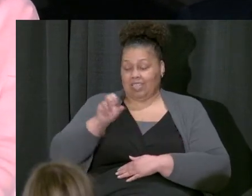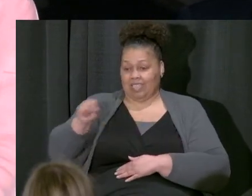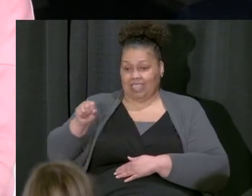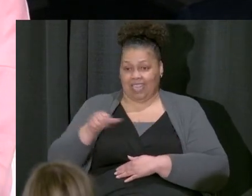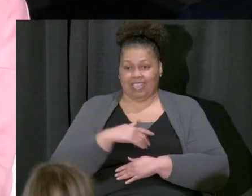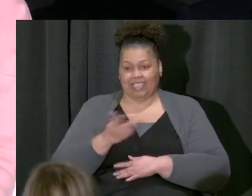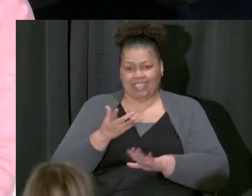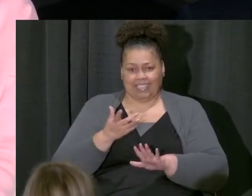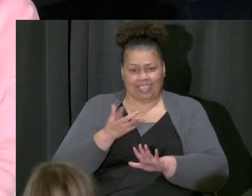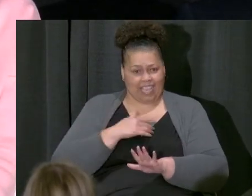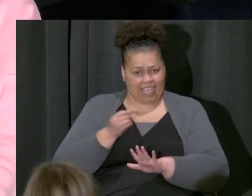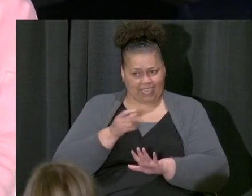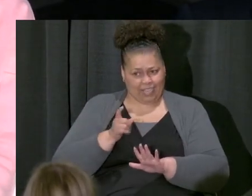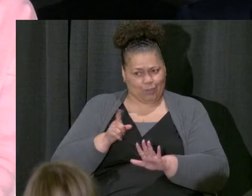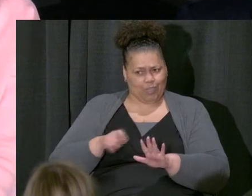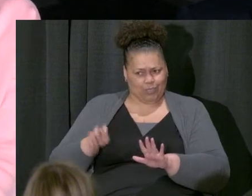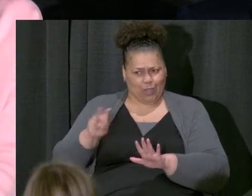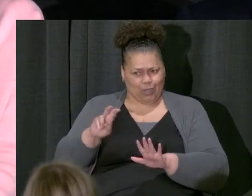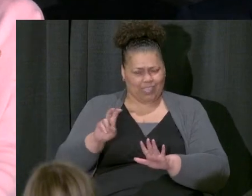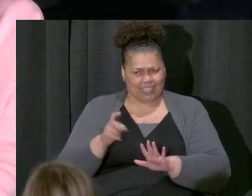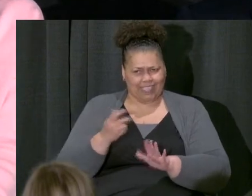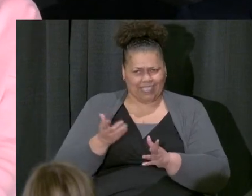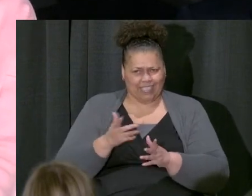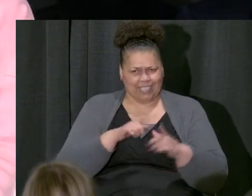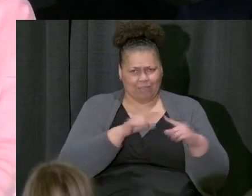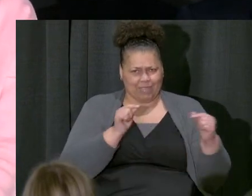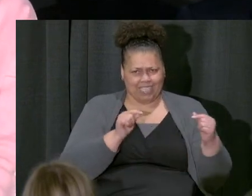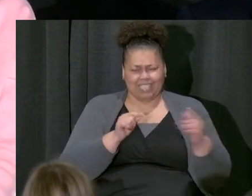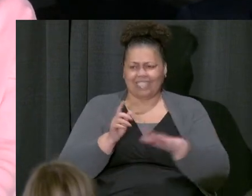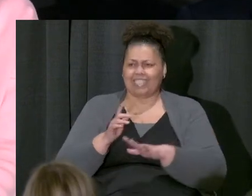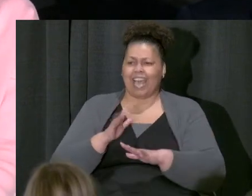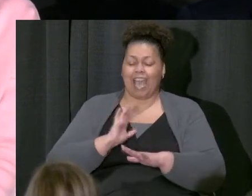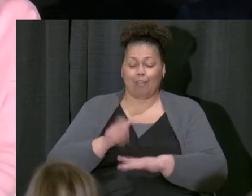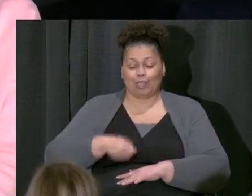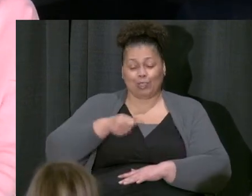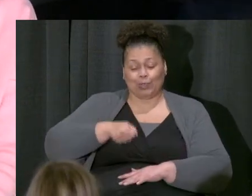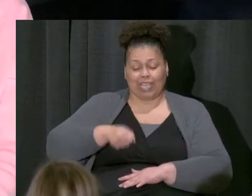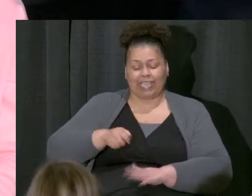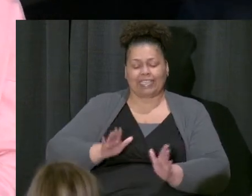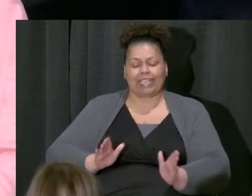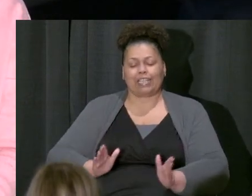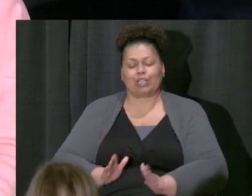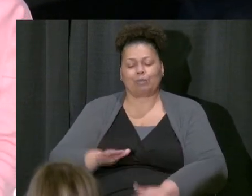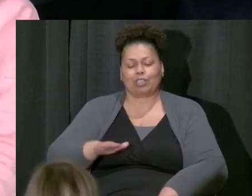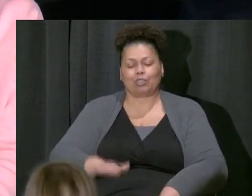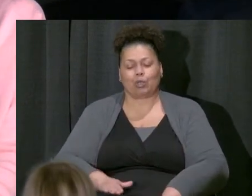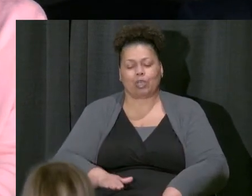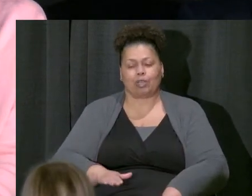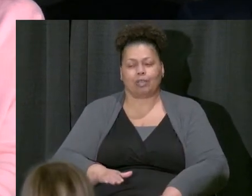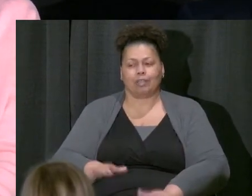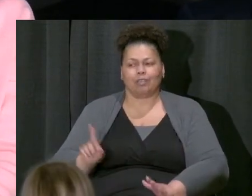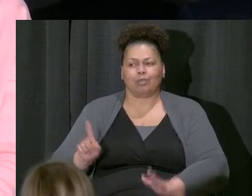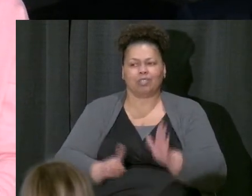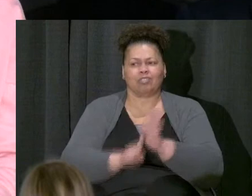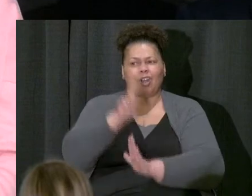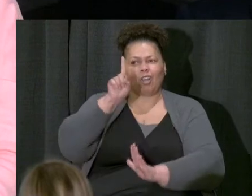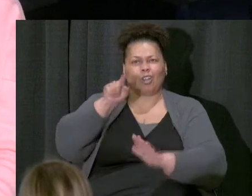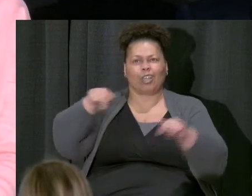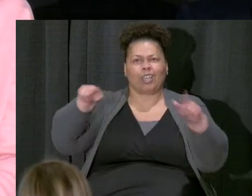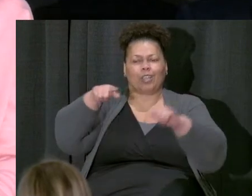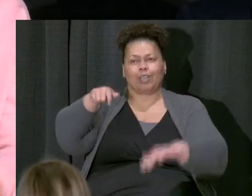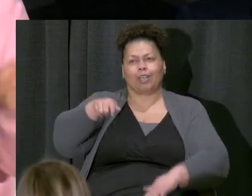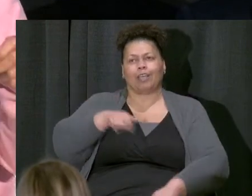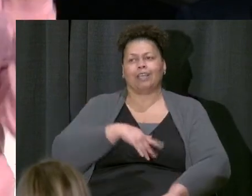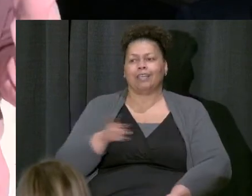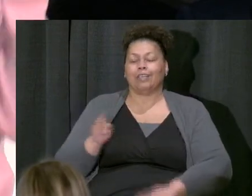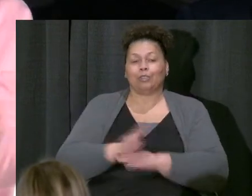Japanese. So our suitcase was a little bit shorter. So we user told me that, okay, you have to